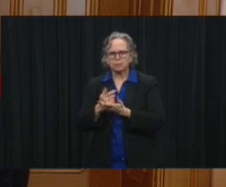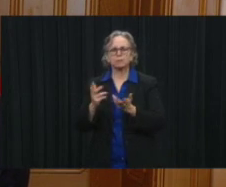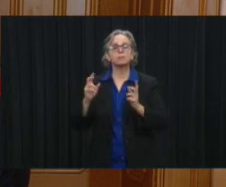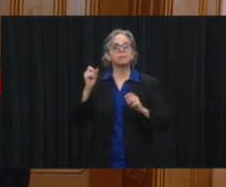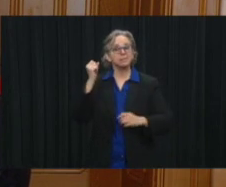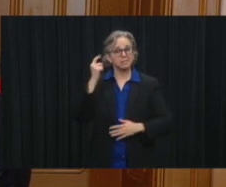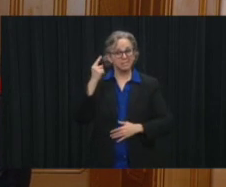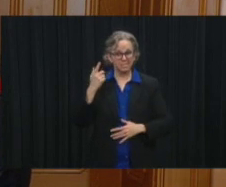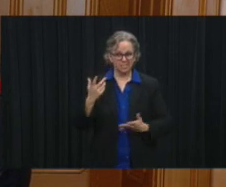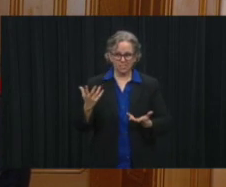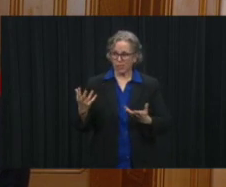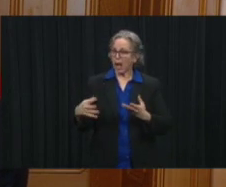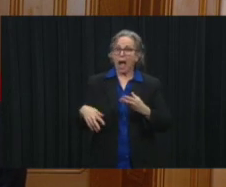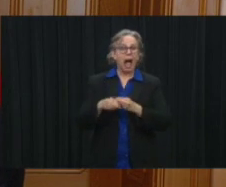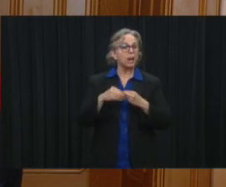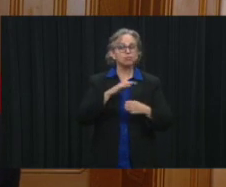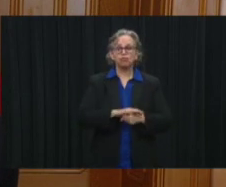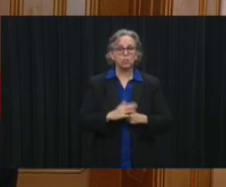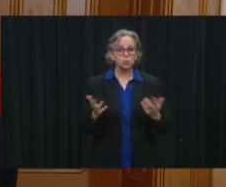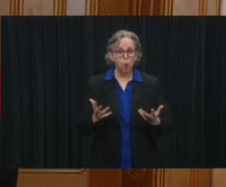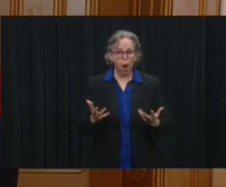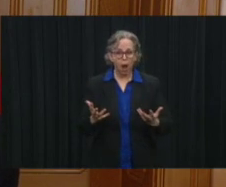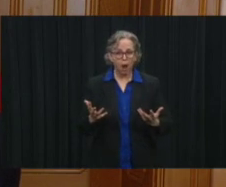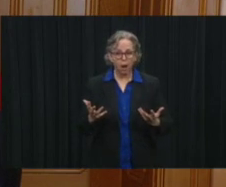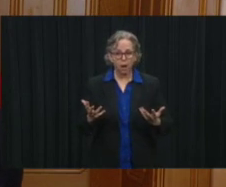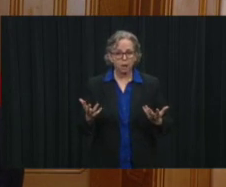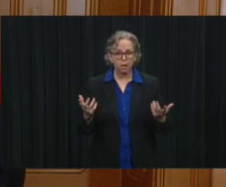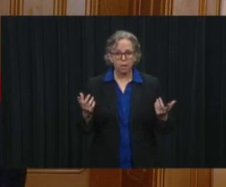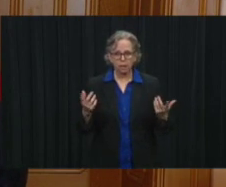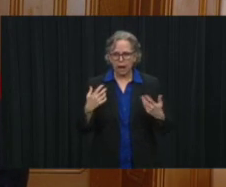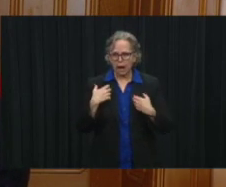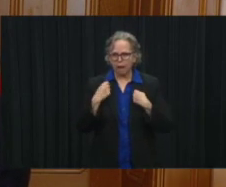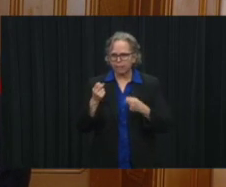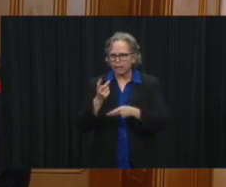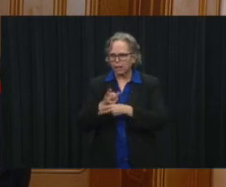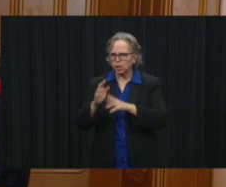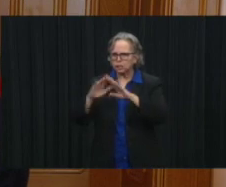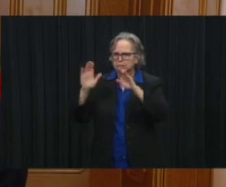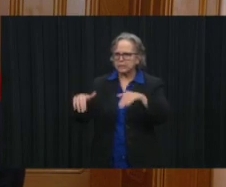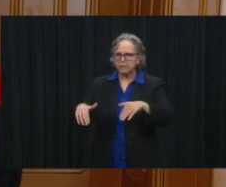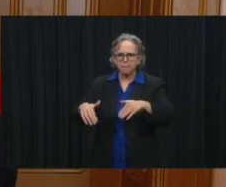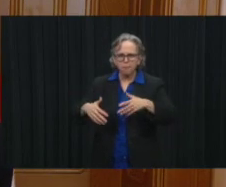with regard to their healthcare system dealing with the pandemic.